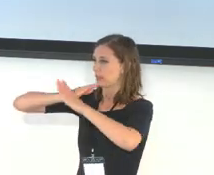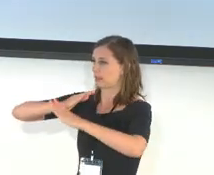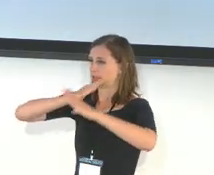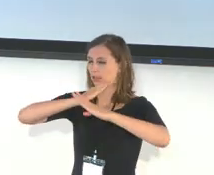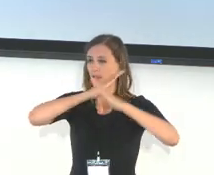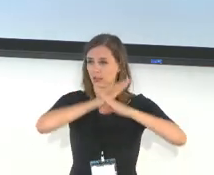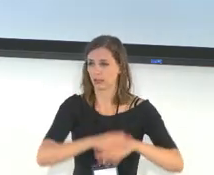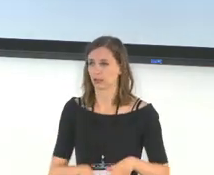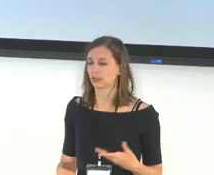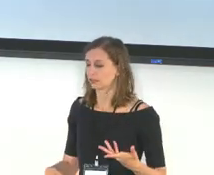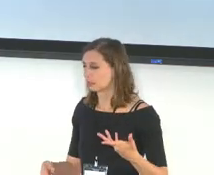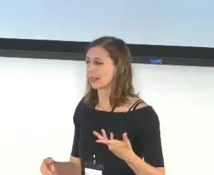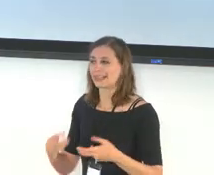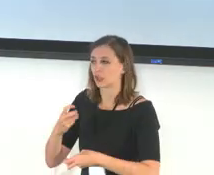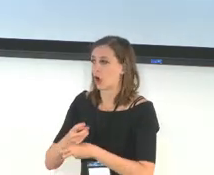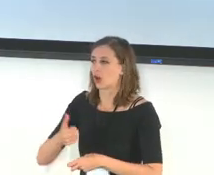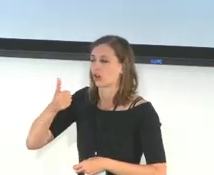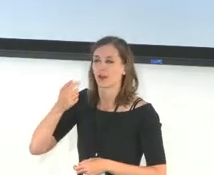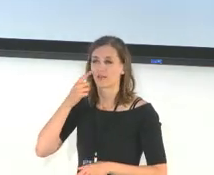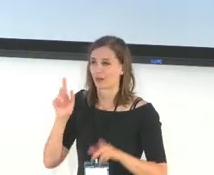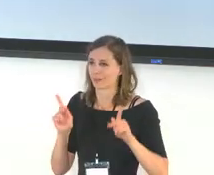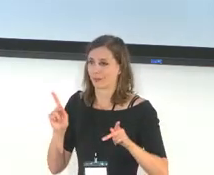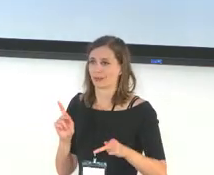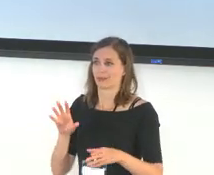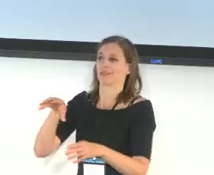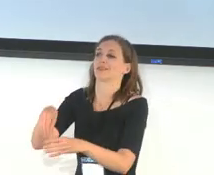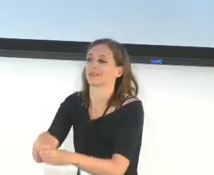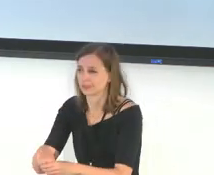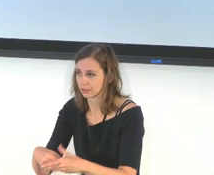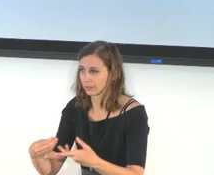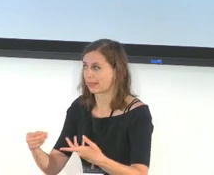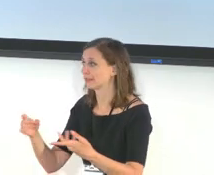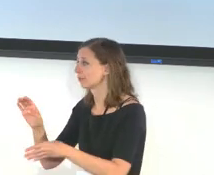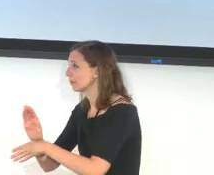the harder it is for people to be able to participate.